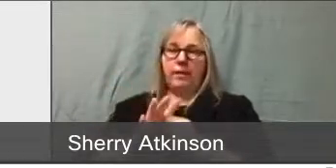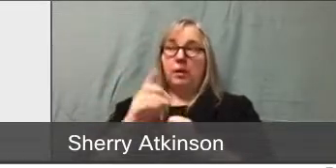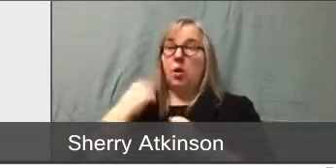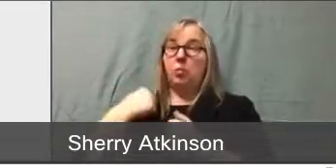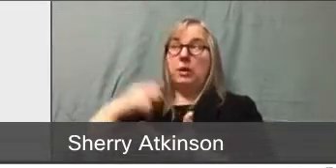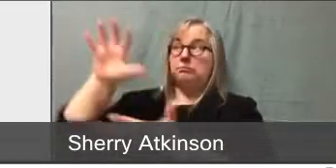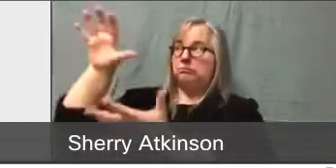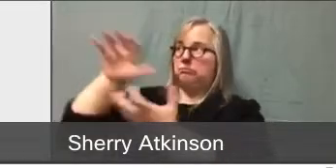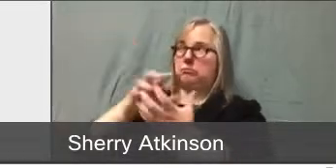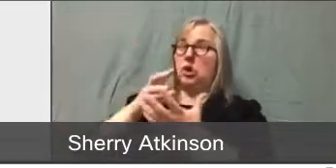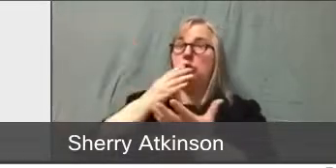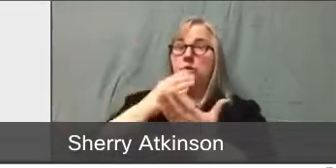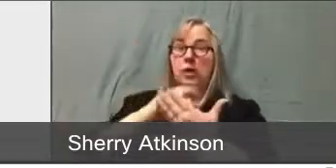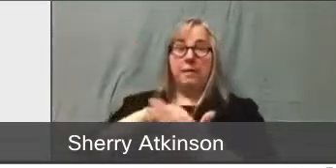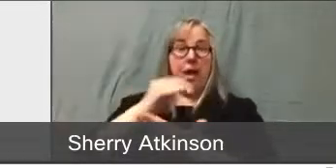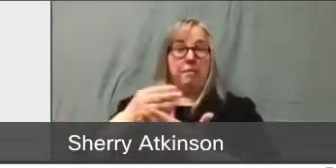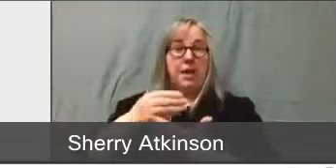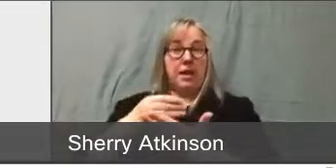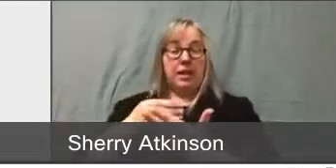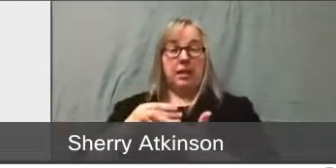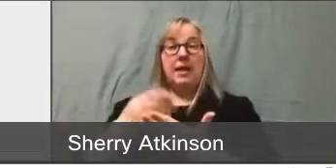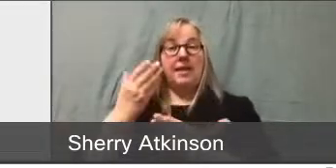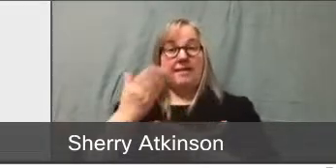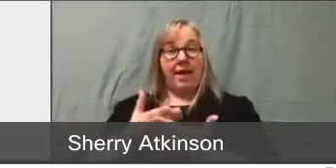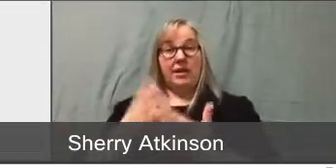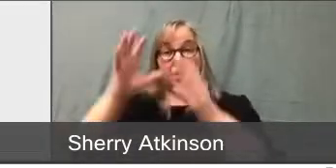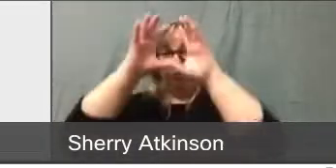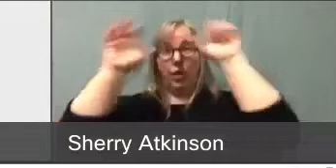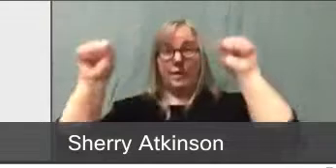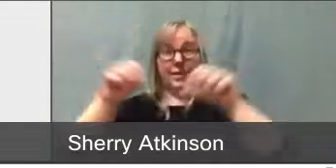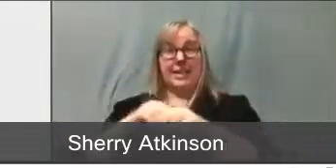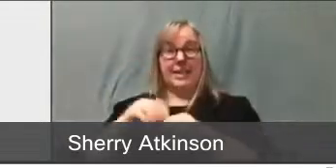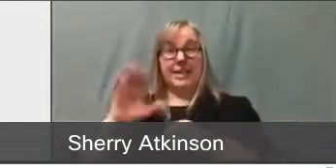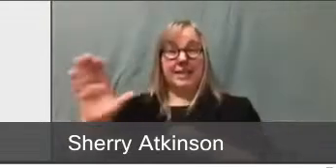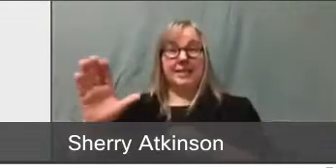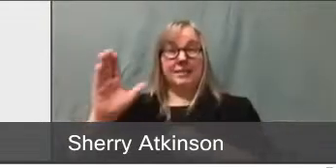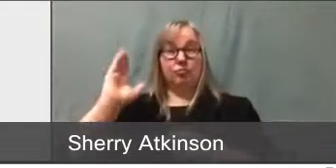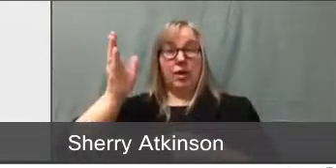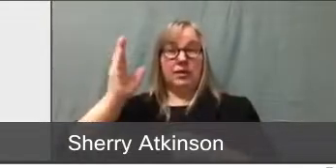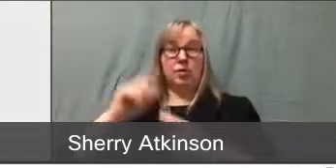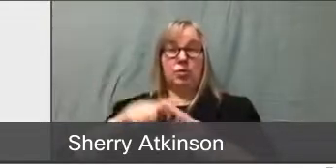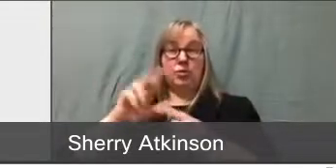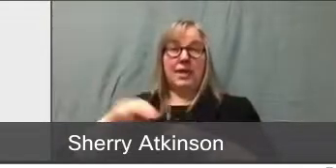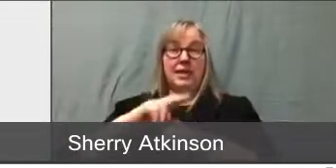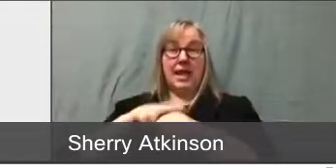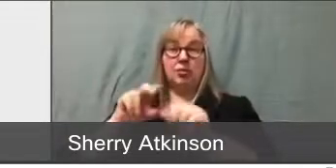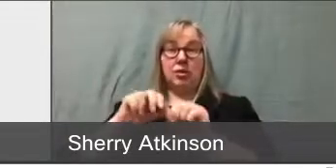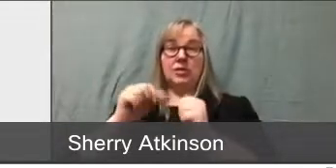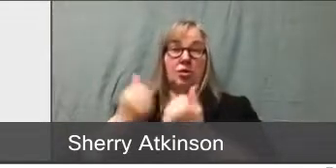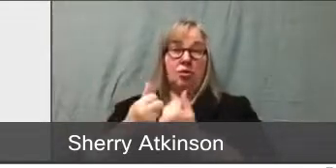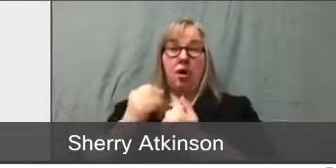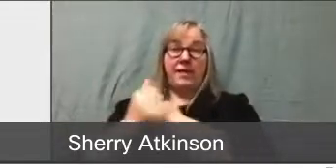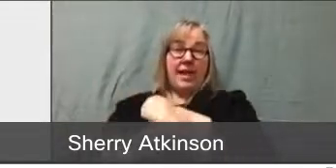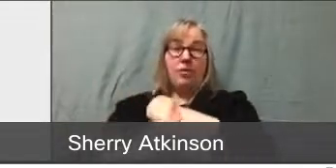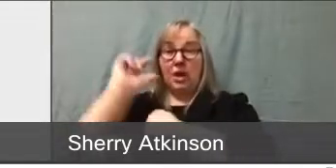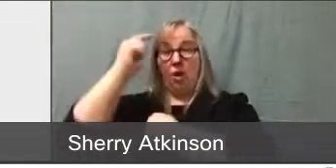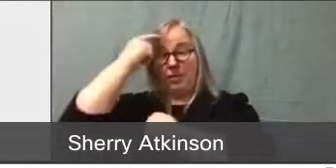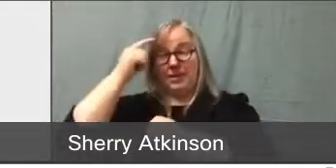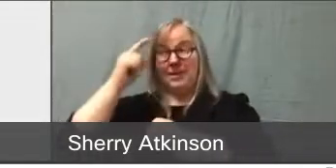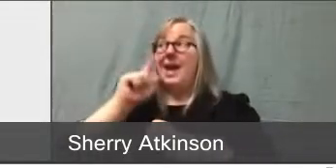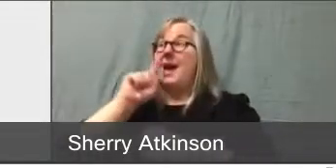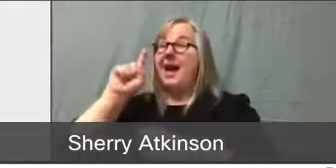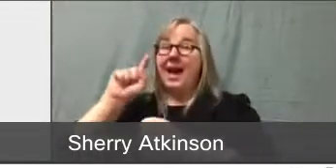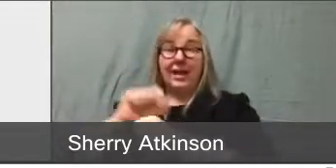of money. In fact, the president, in his presentation to the National Association of County Governments, actually called out